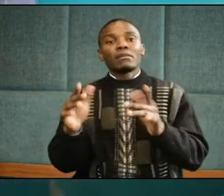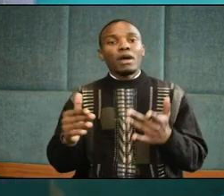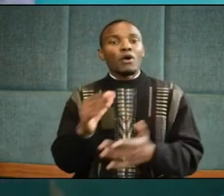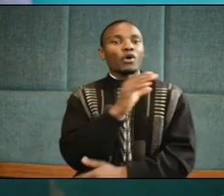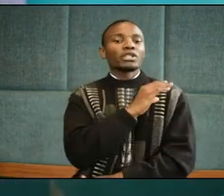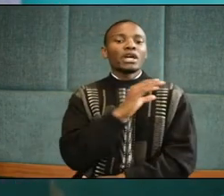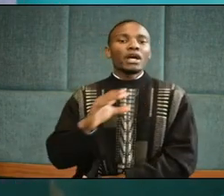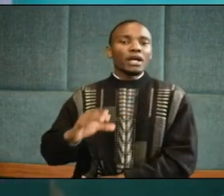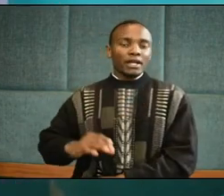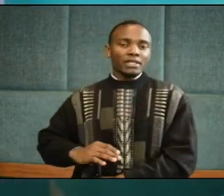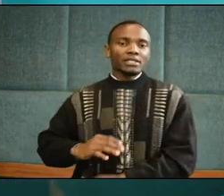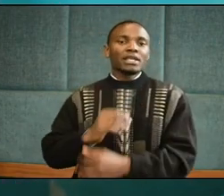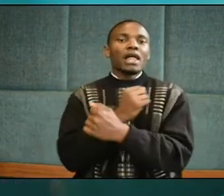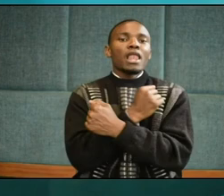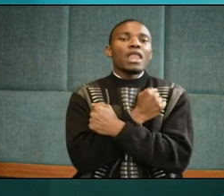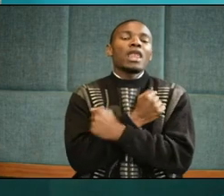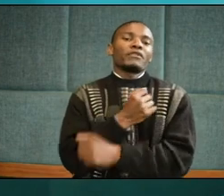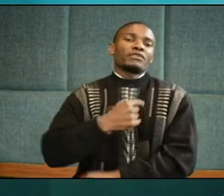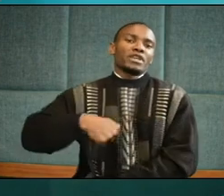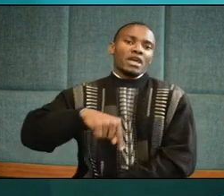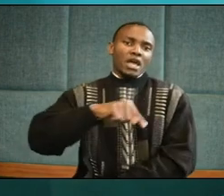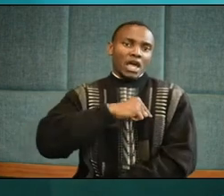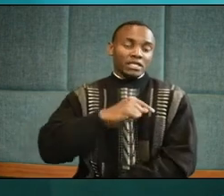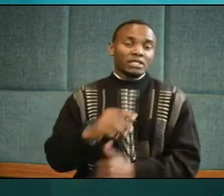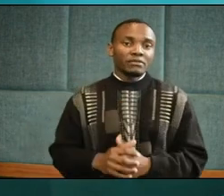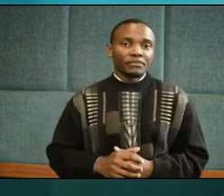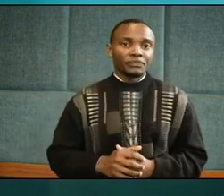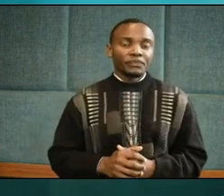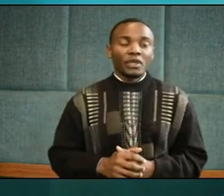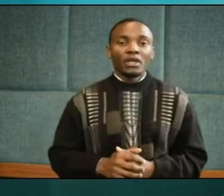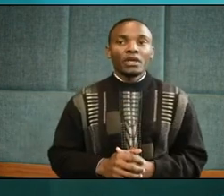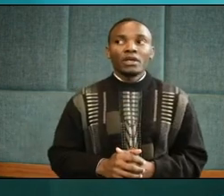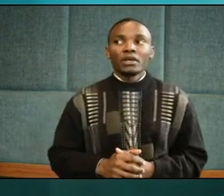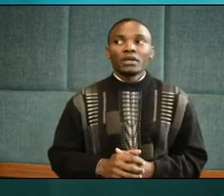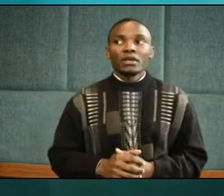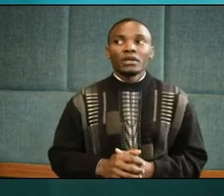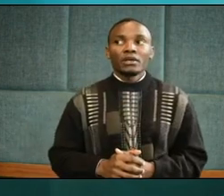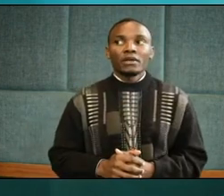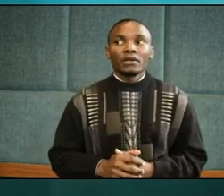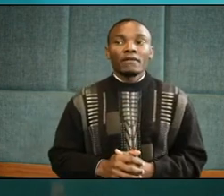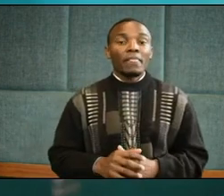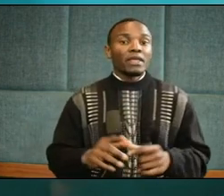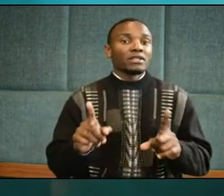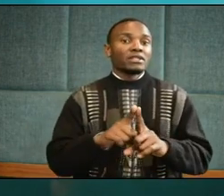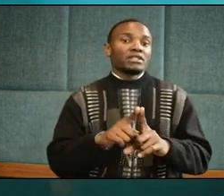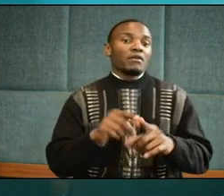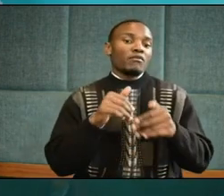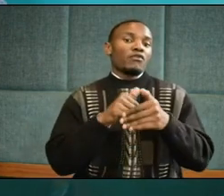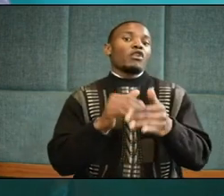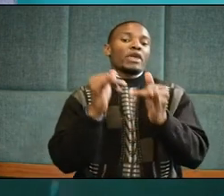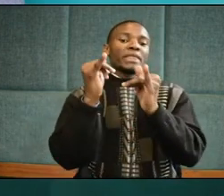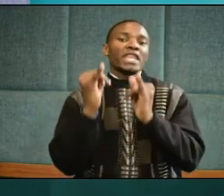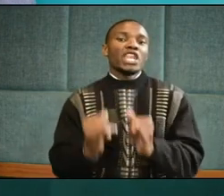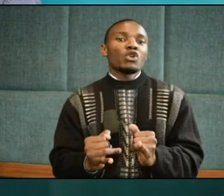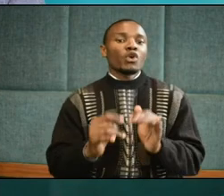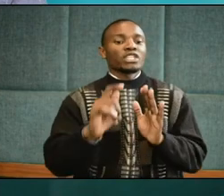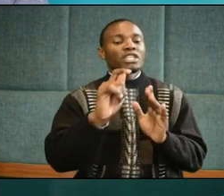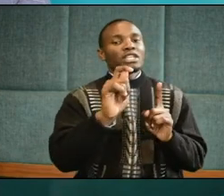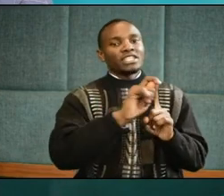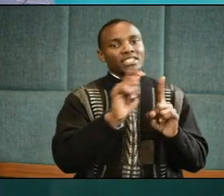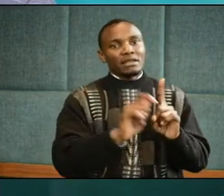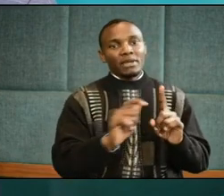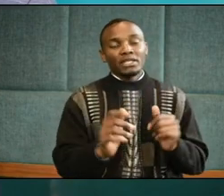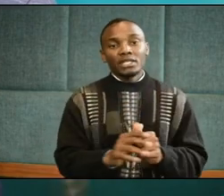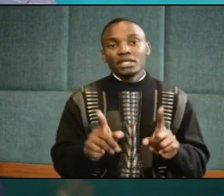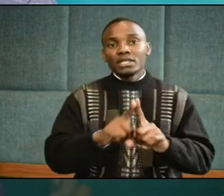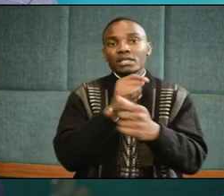Christ loved us in the context of the New Testament. This love which we